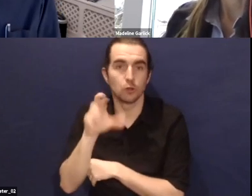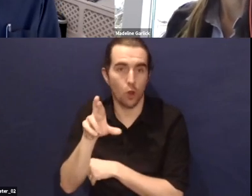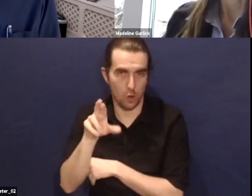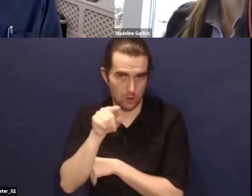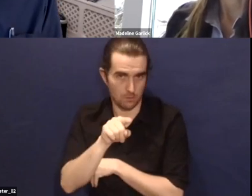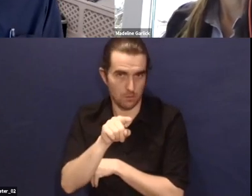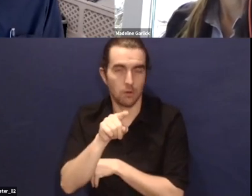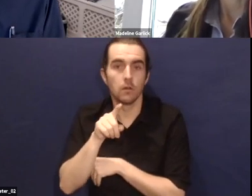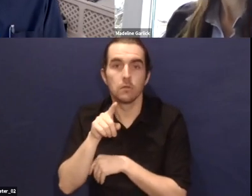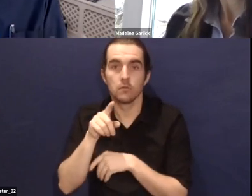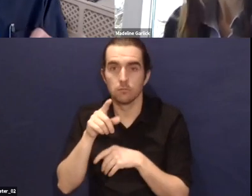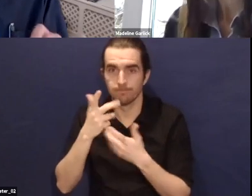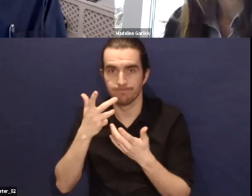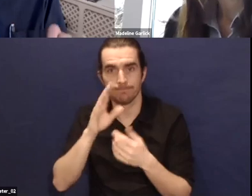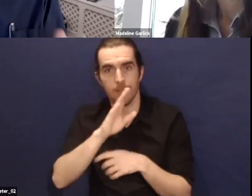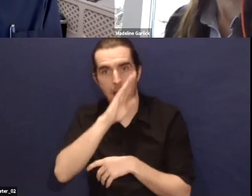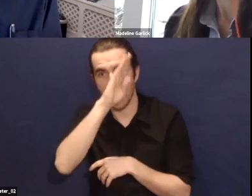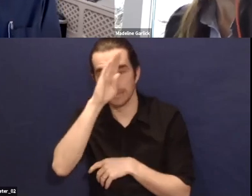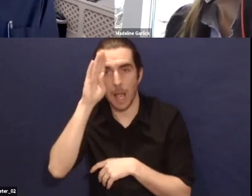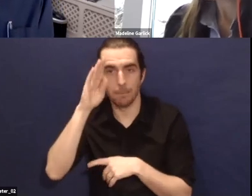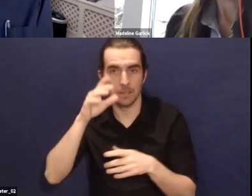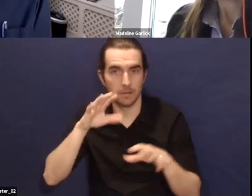on Refugees is, as it says, a